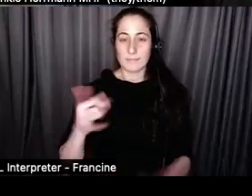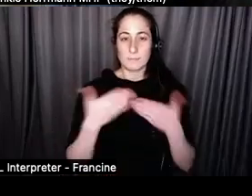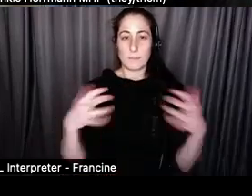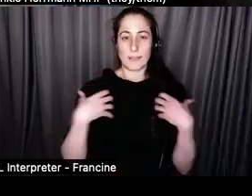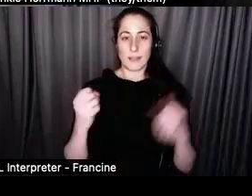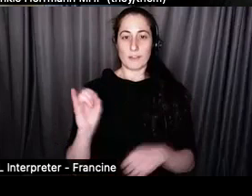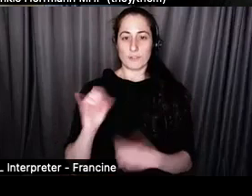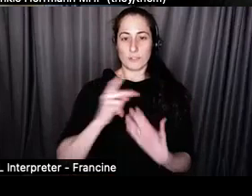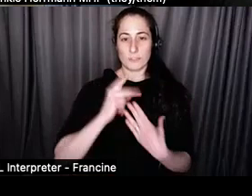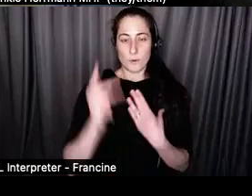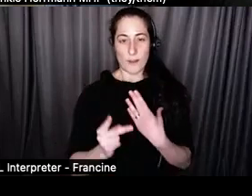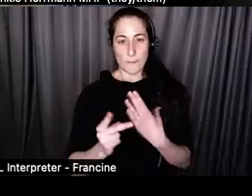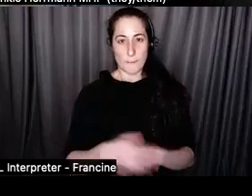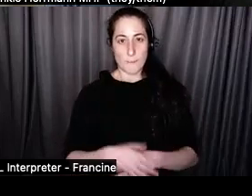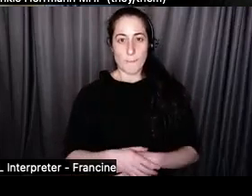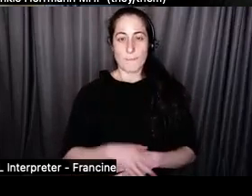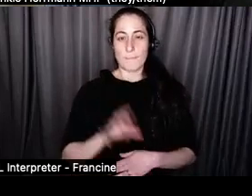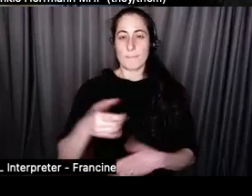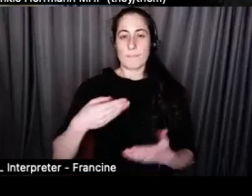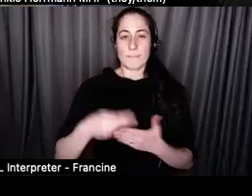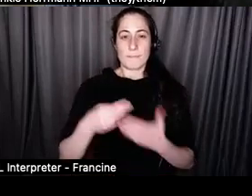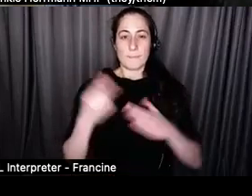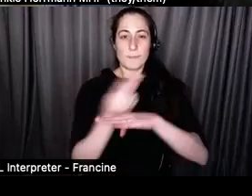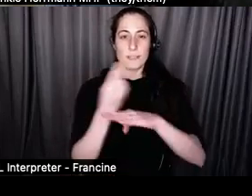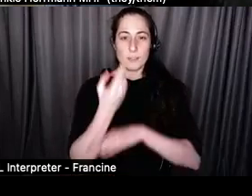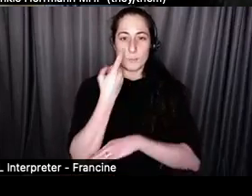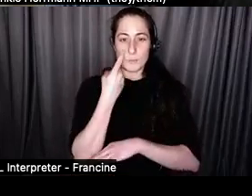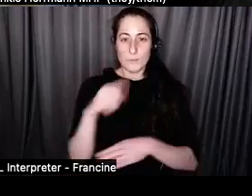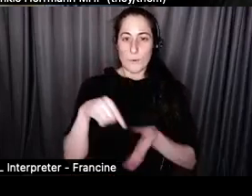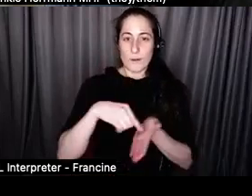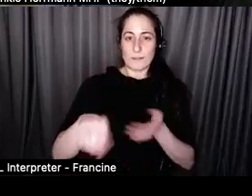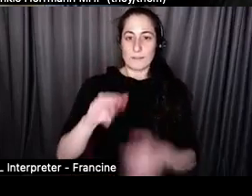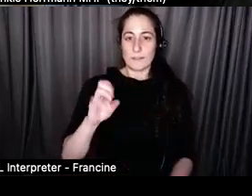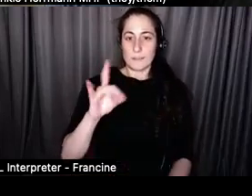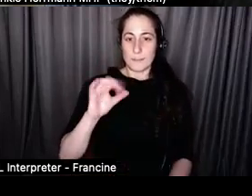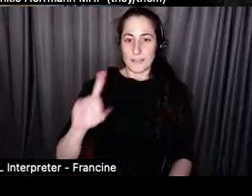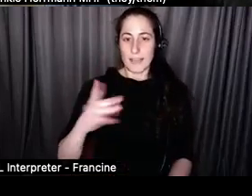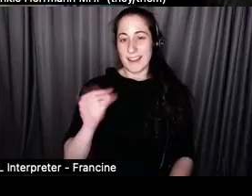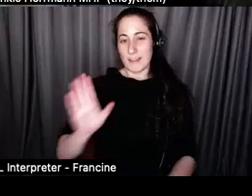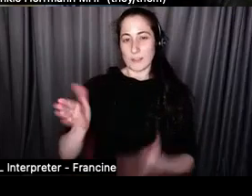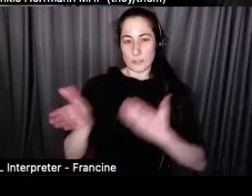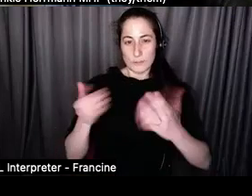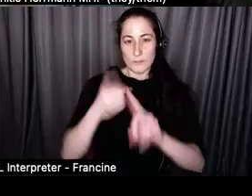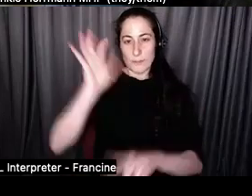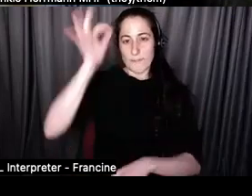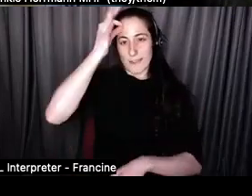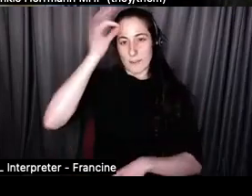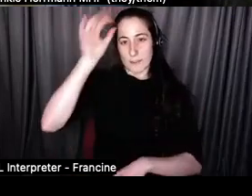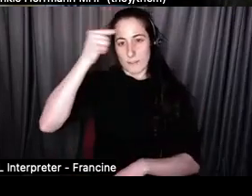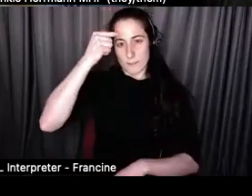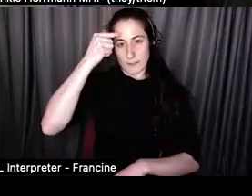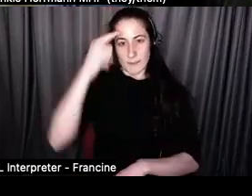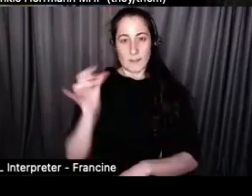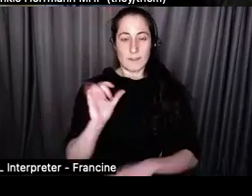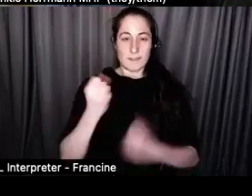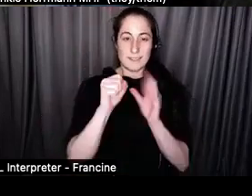program. It is the money to pay for Medicaid and Medicaid services comes from the federal government. It also is pitched in by the